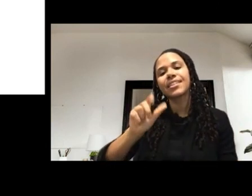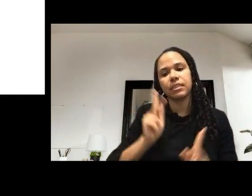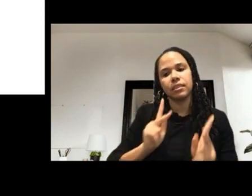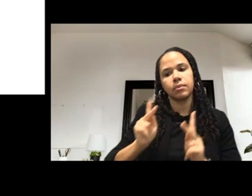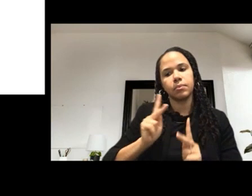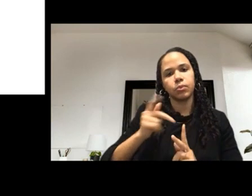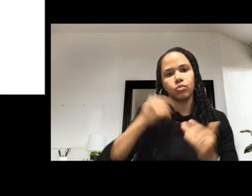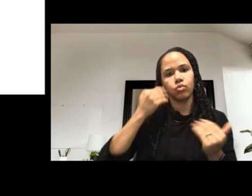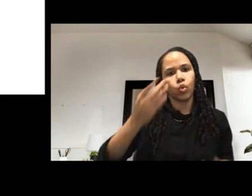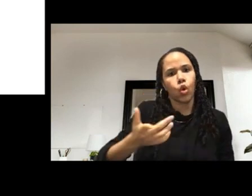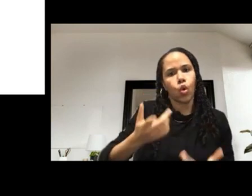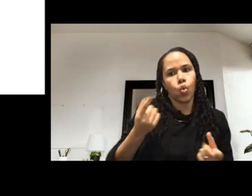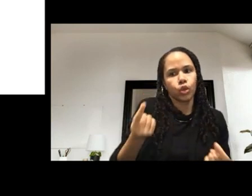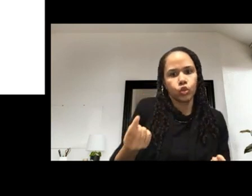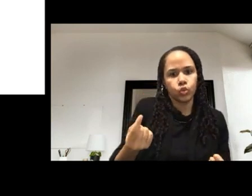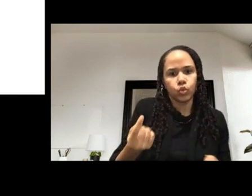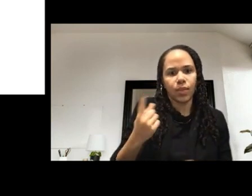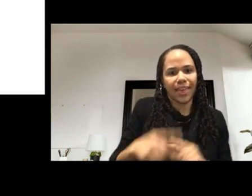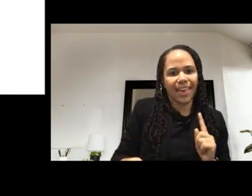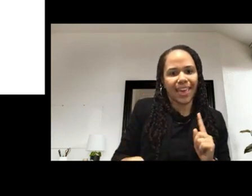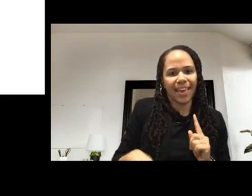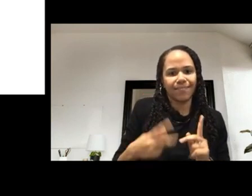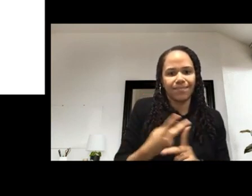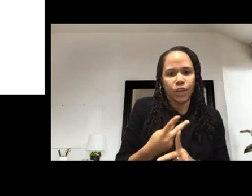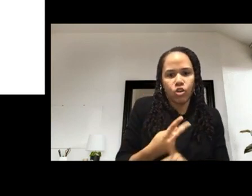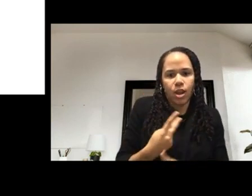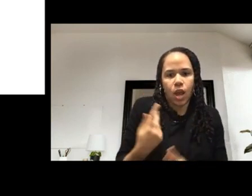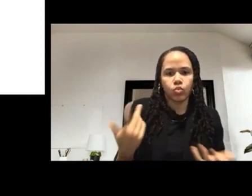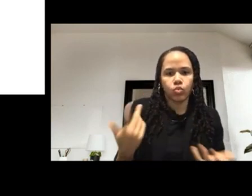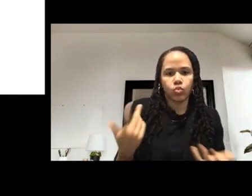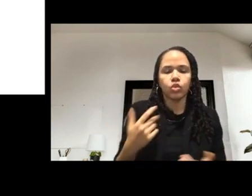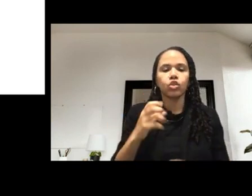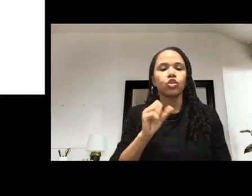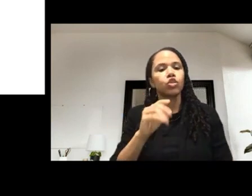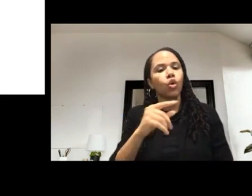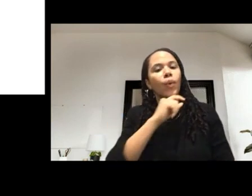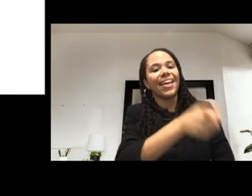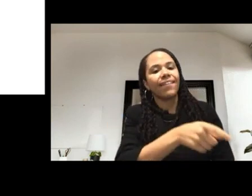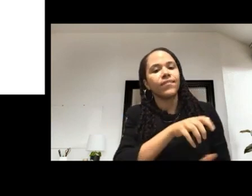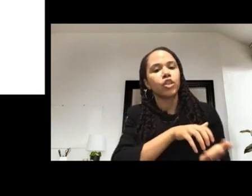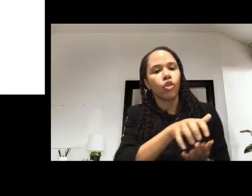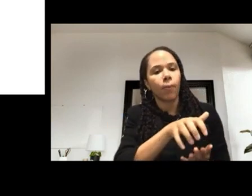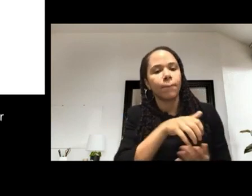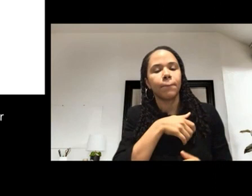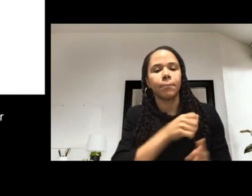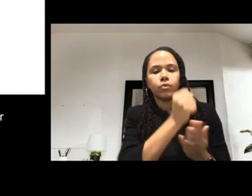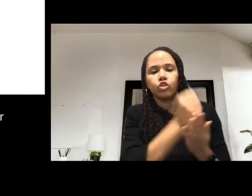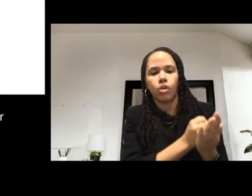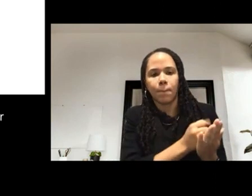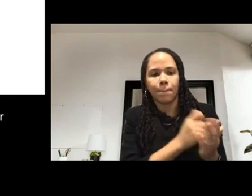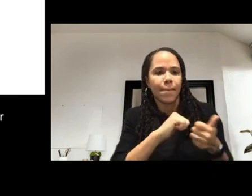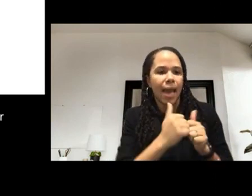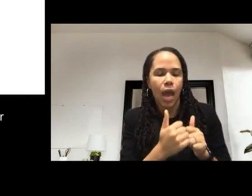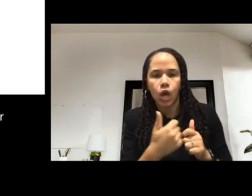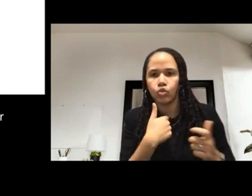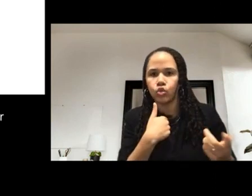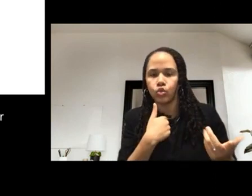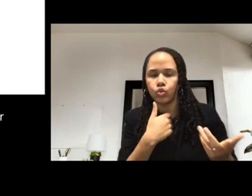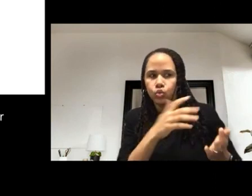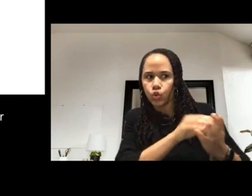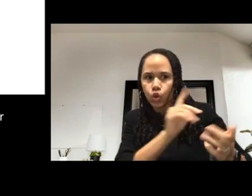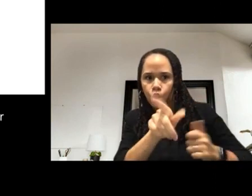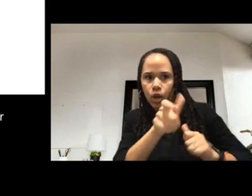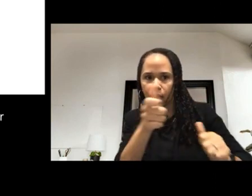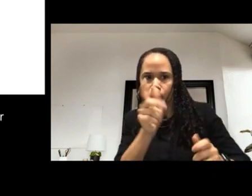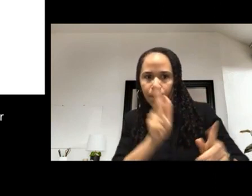But we gave them scripts. So we gave them a script to get to know one another through an interview. We gave them a script to figure out how to talk